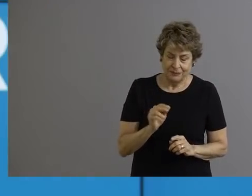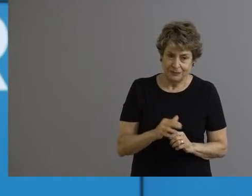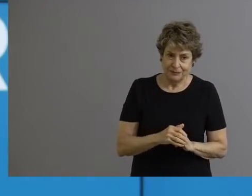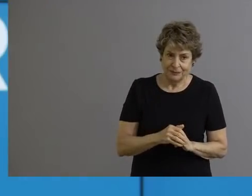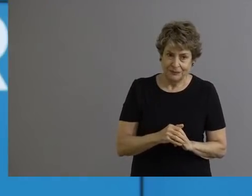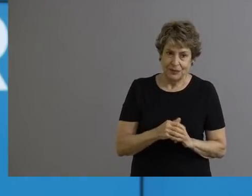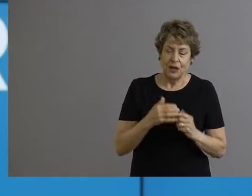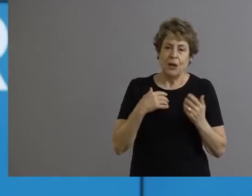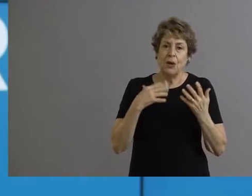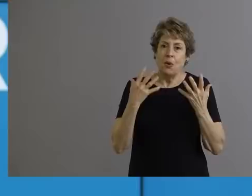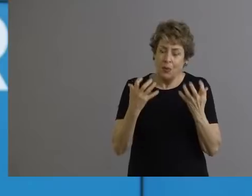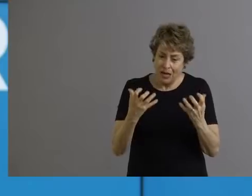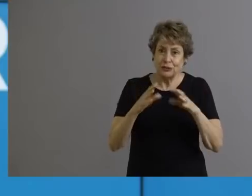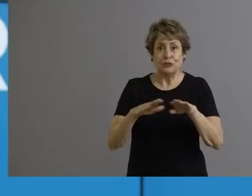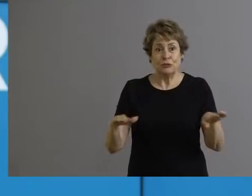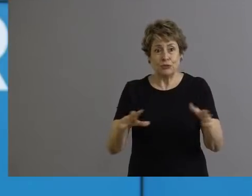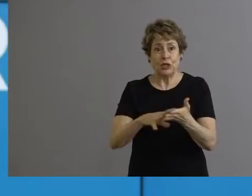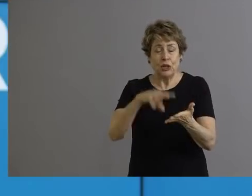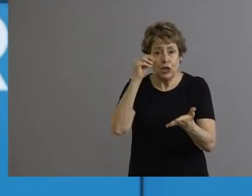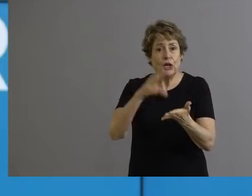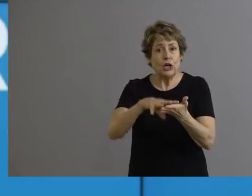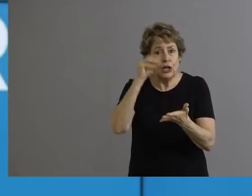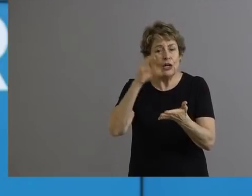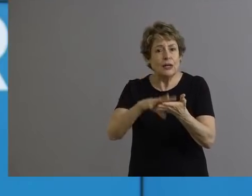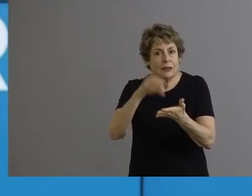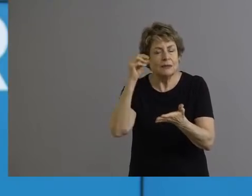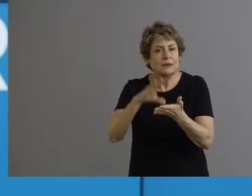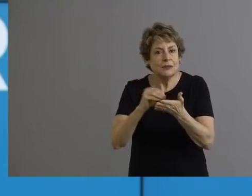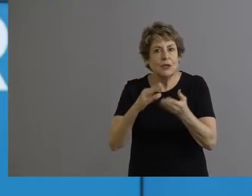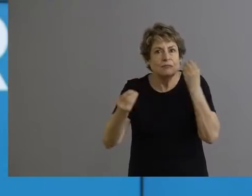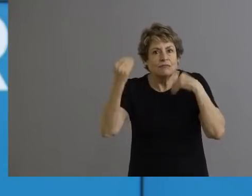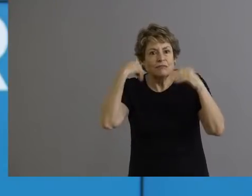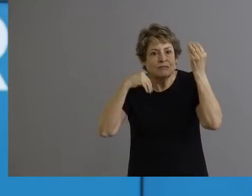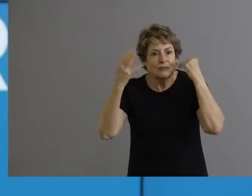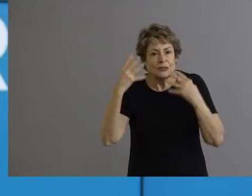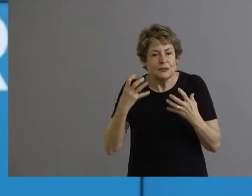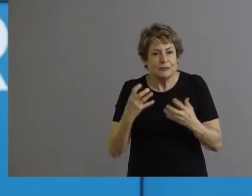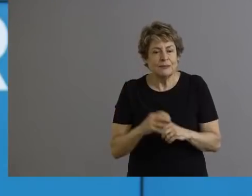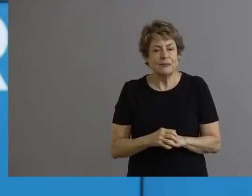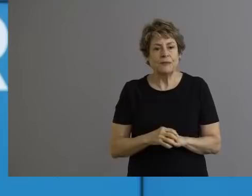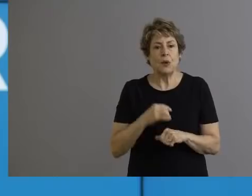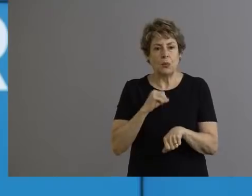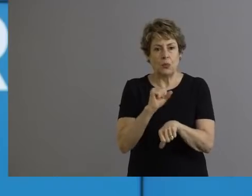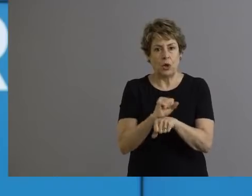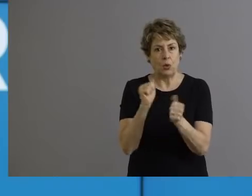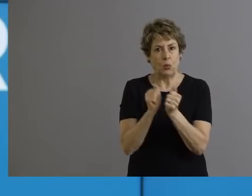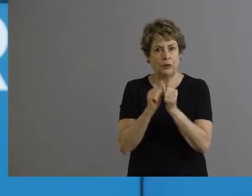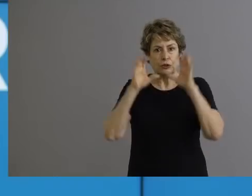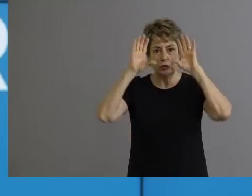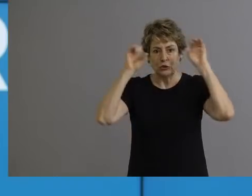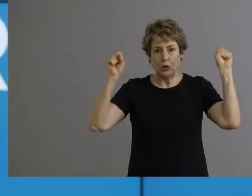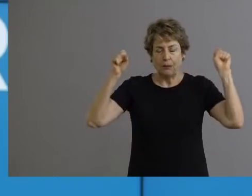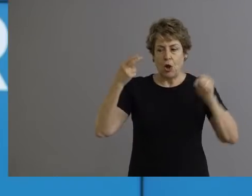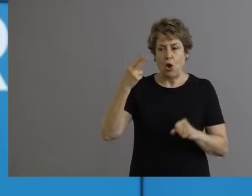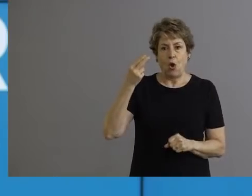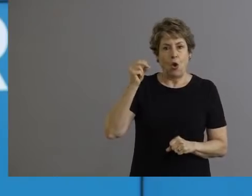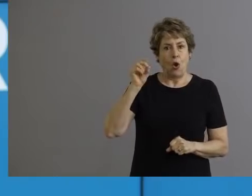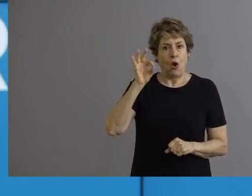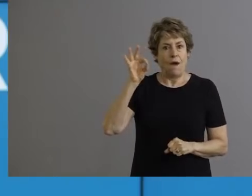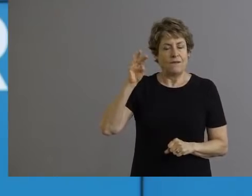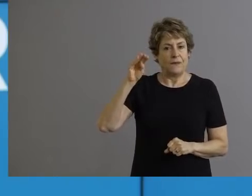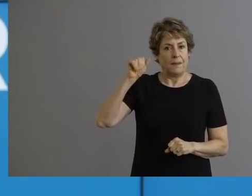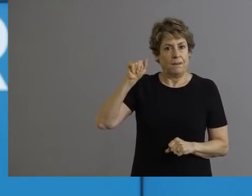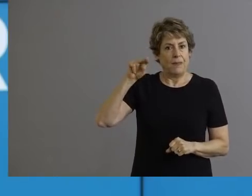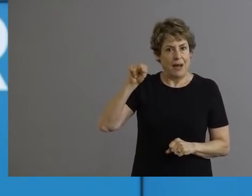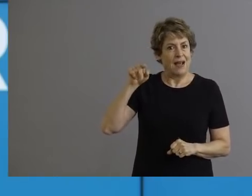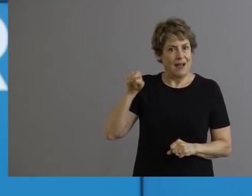began the school day. And I'll be working with Superintendent Hoffman, superintendents, principals, parents, and teachers around